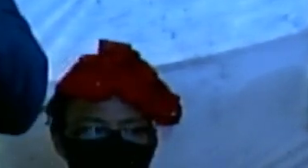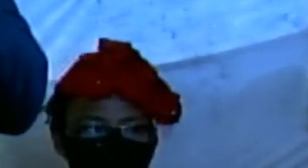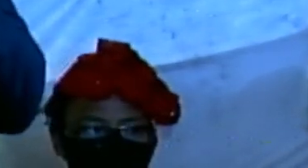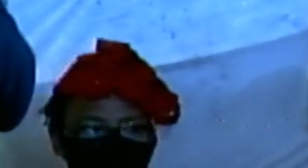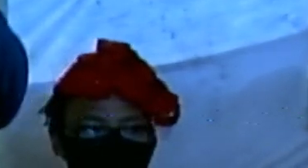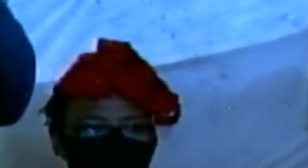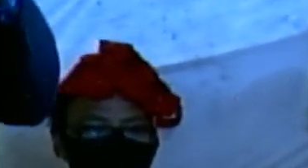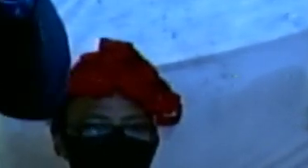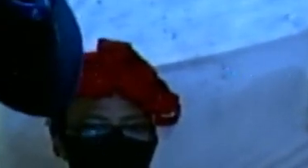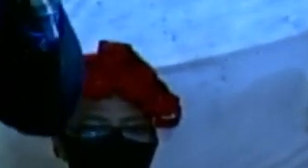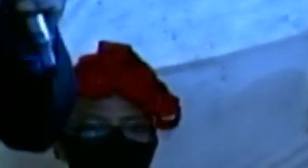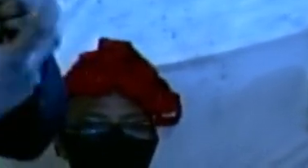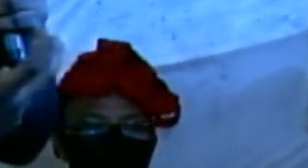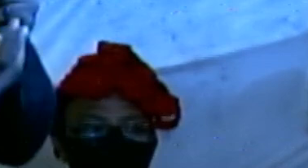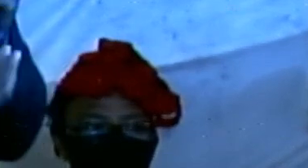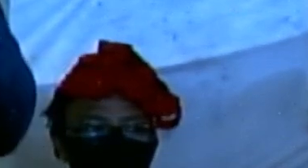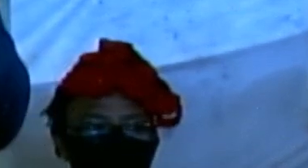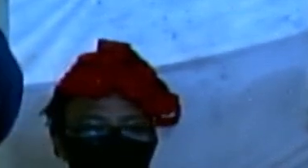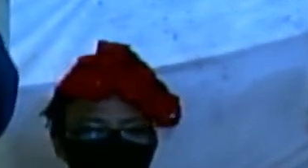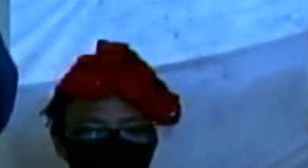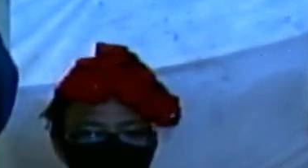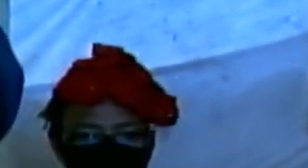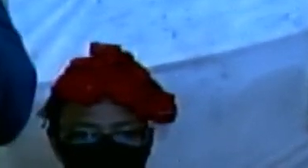as He wants us to,